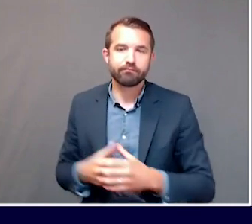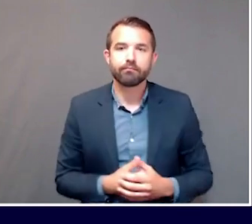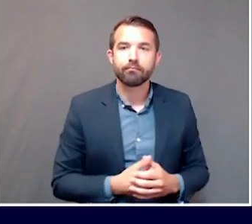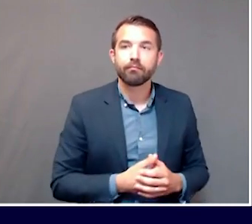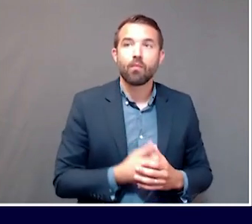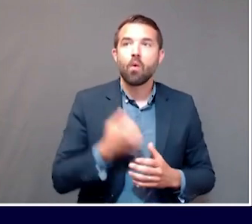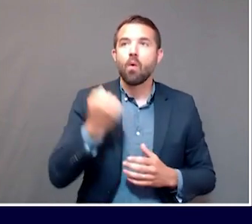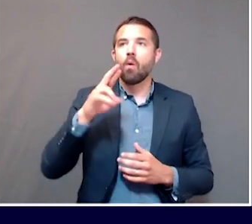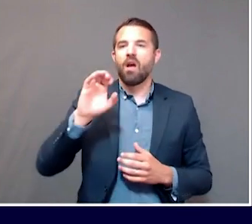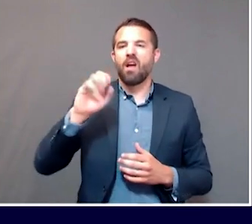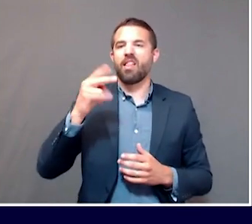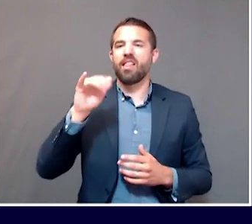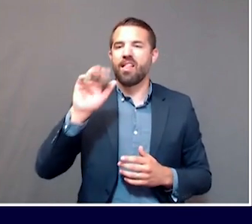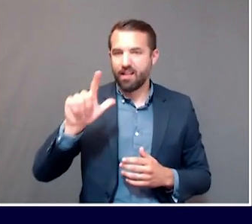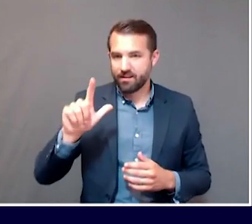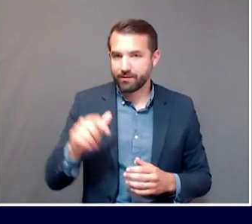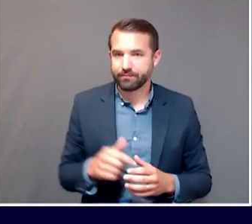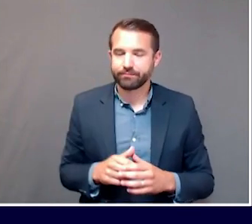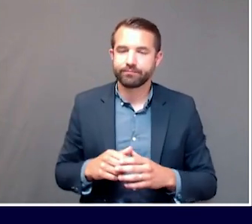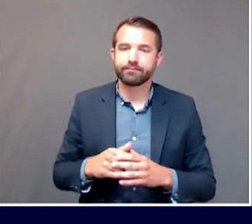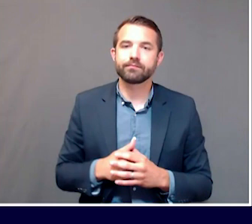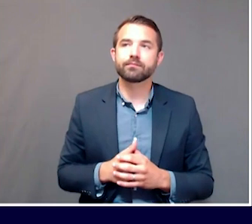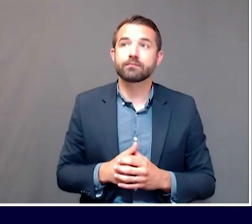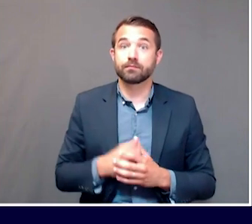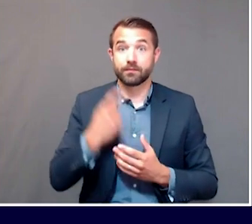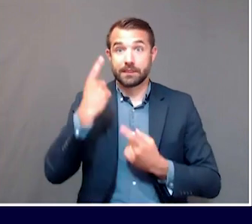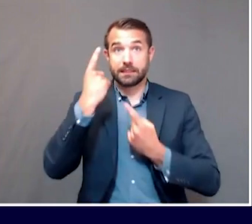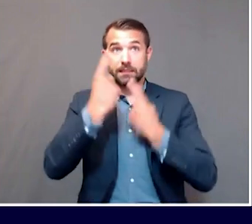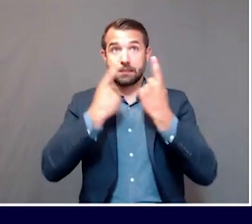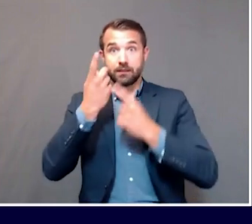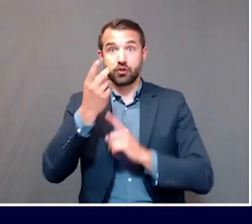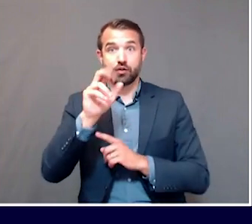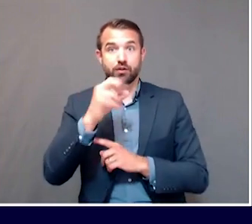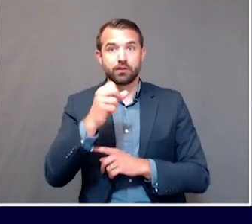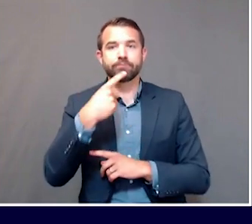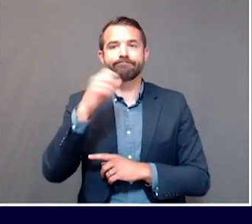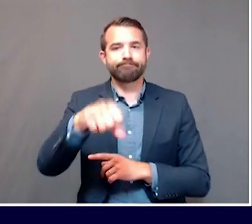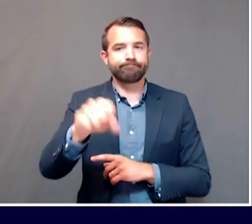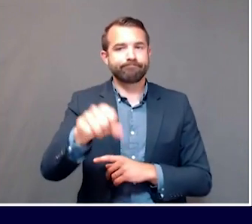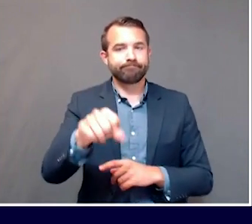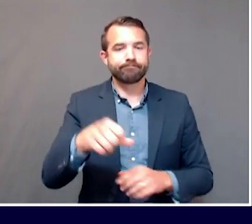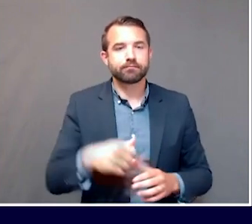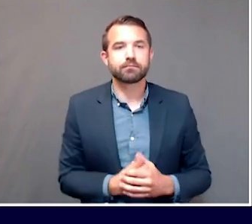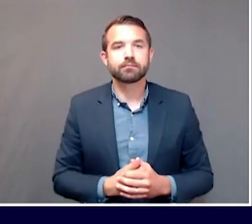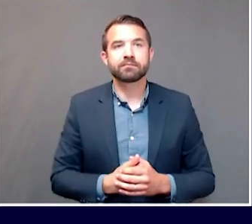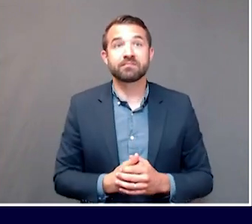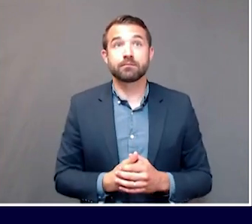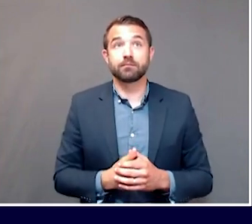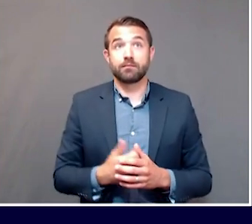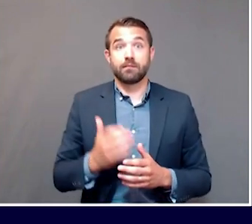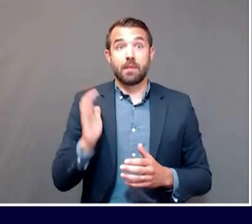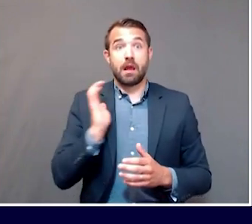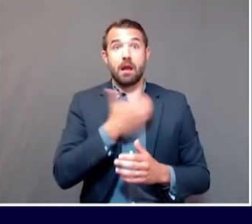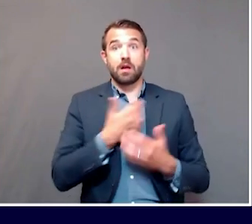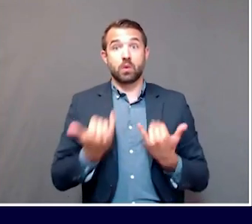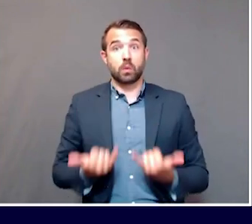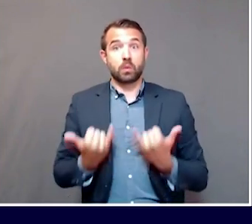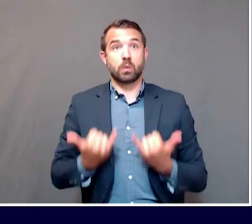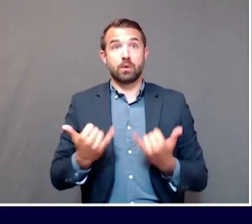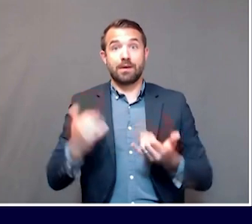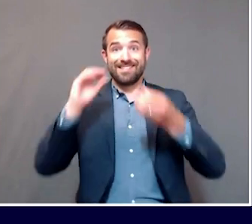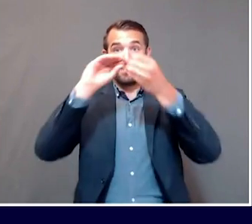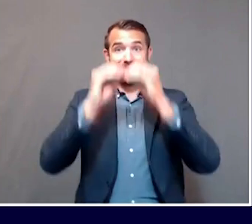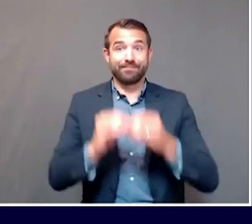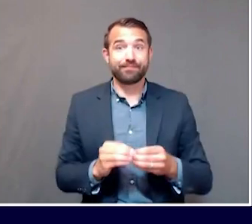So yes, Caitlin, the answer there is yes. Anytime we take a look at any of our current rates of